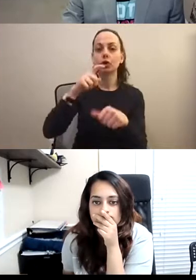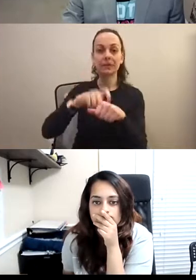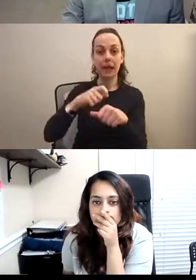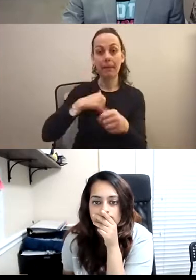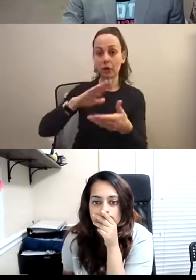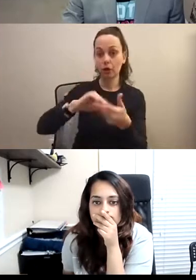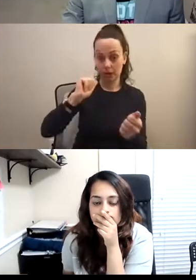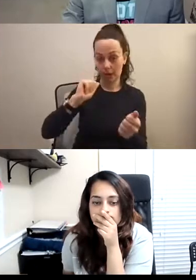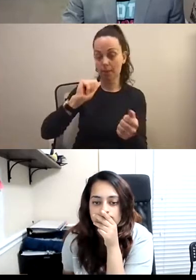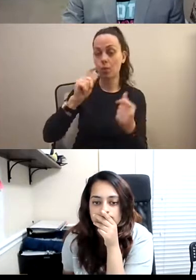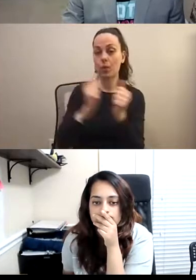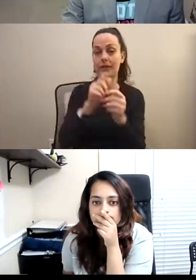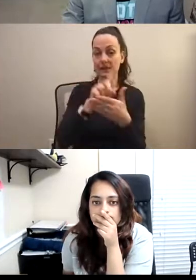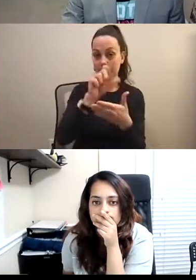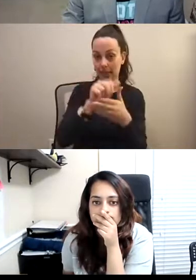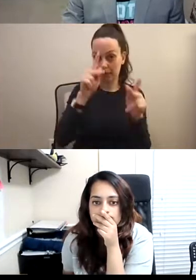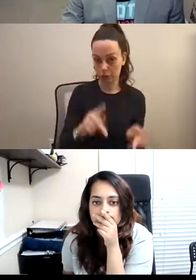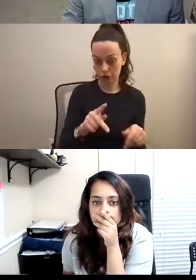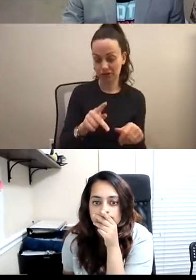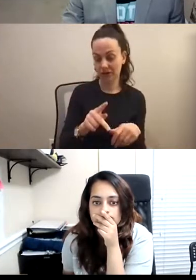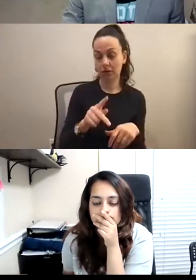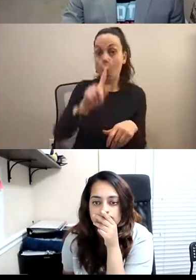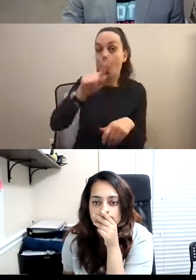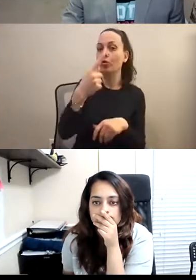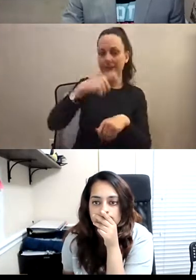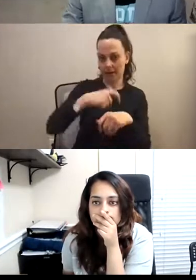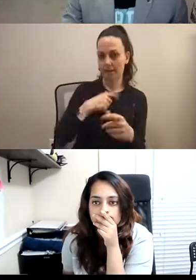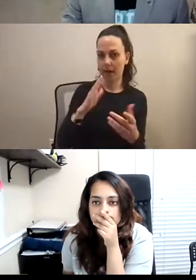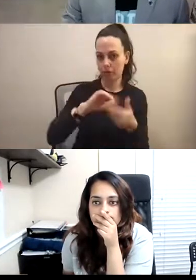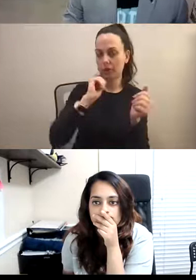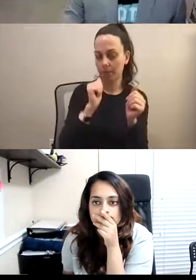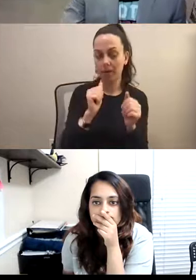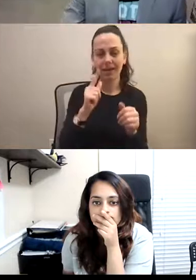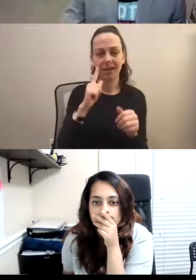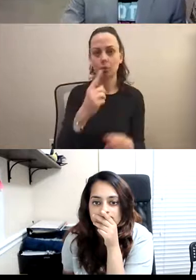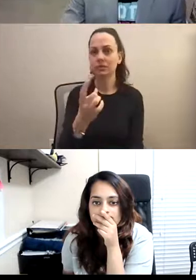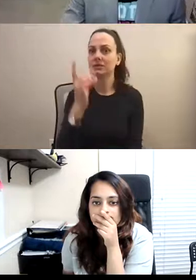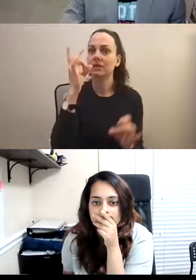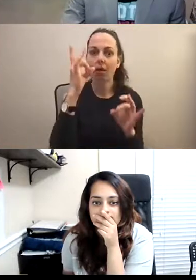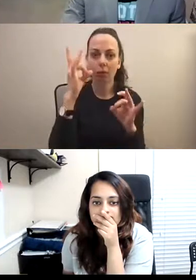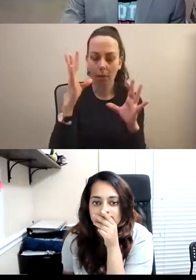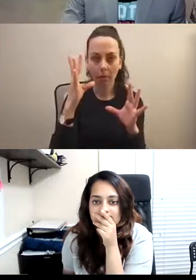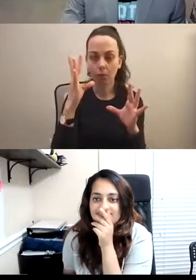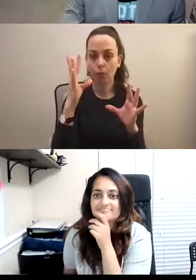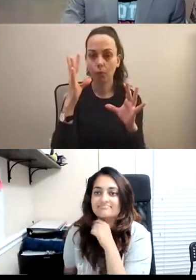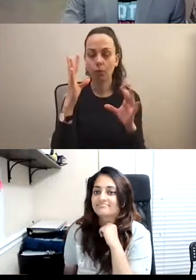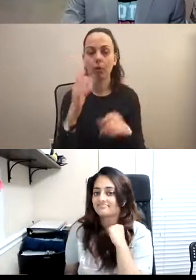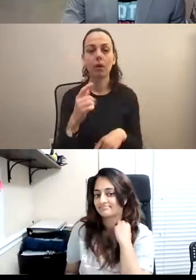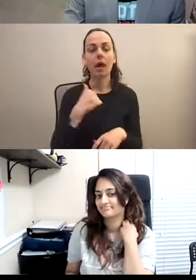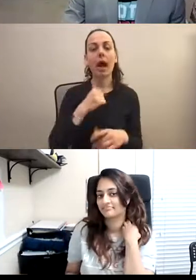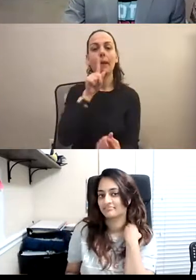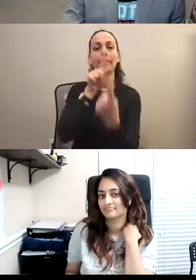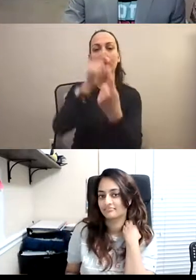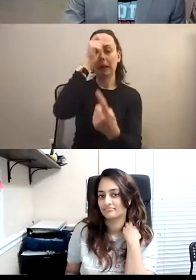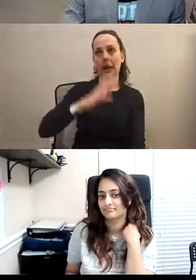person. It was crap. It was horrible. I met a guy like way back in my college days.